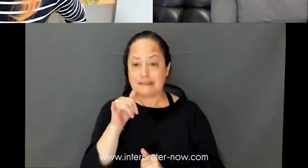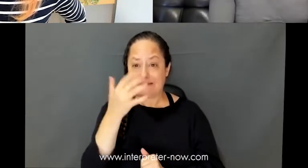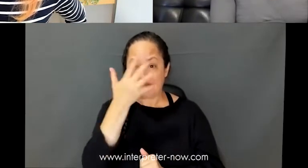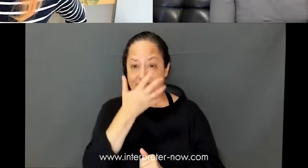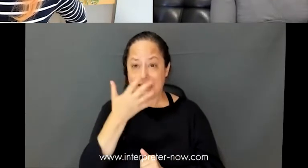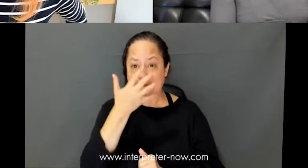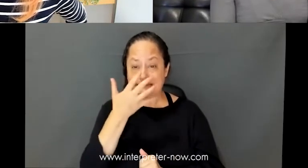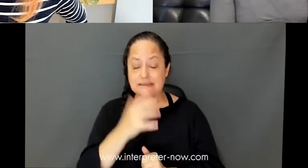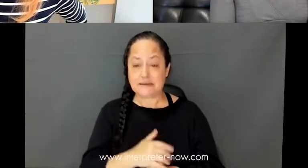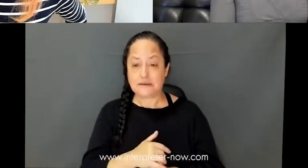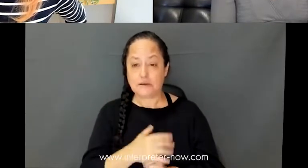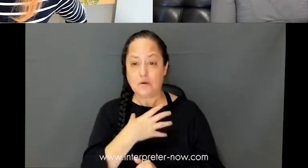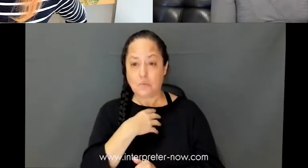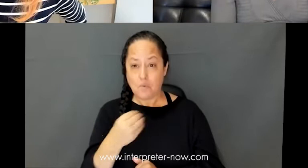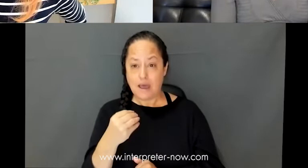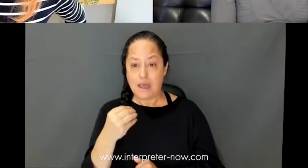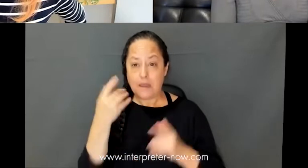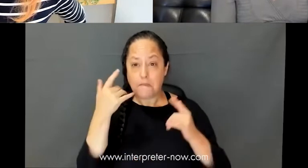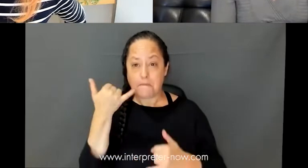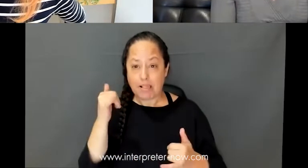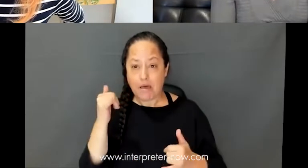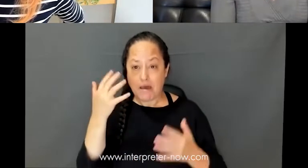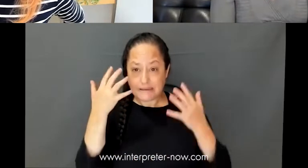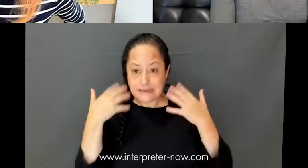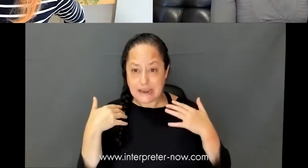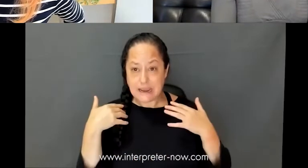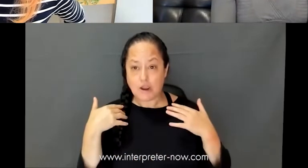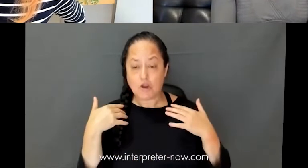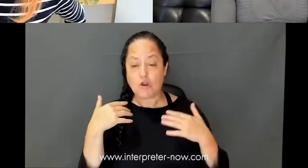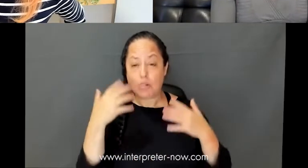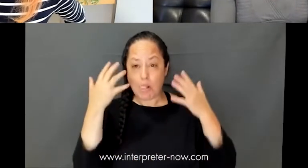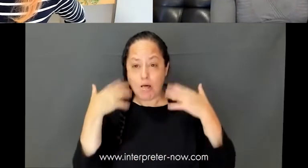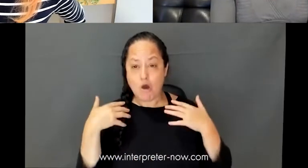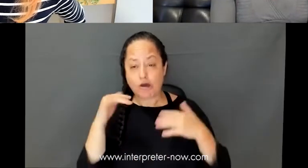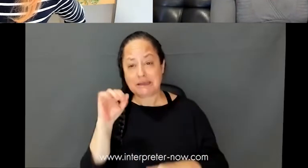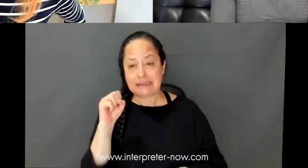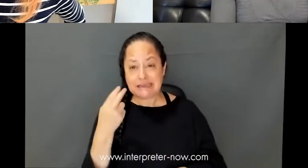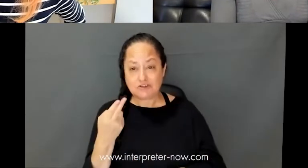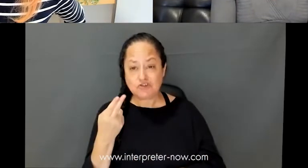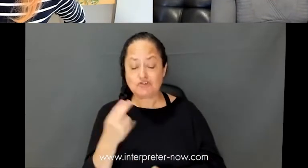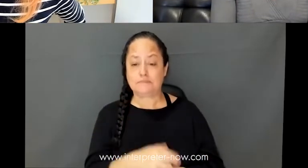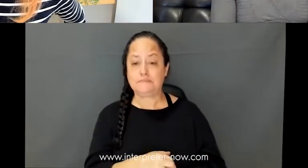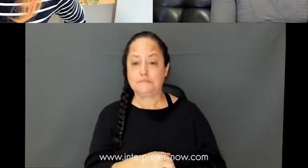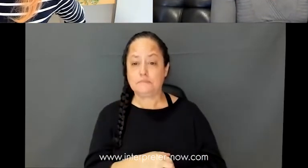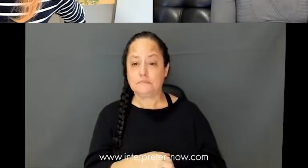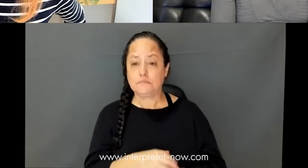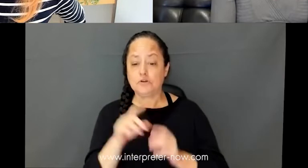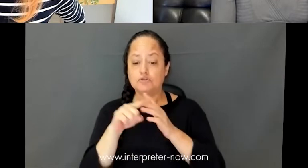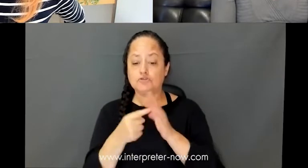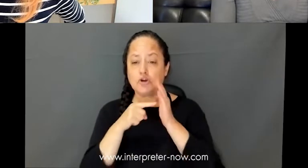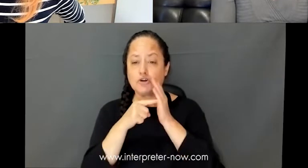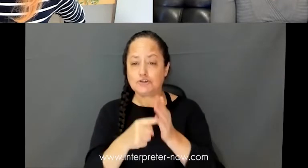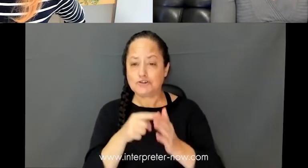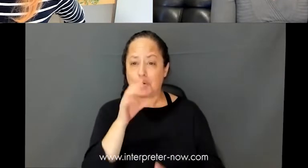is white and blonde hair and longish, but it's starting to show its